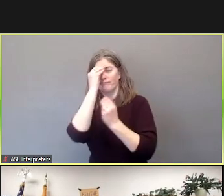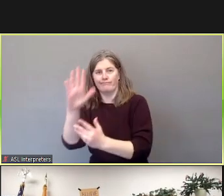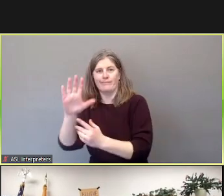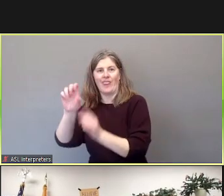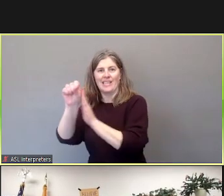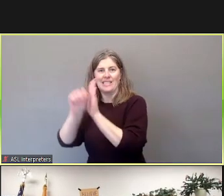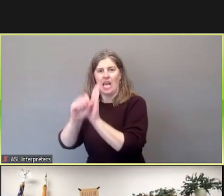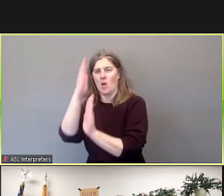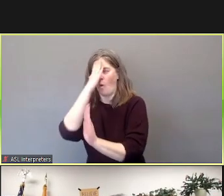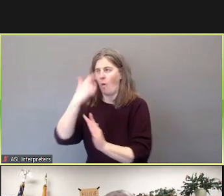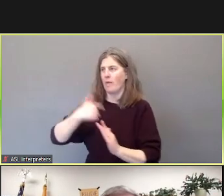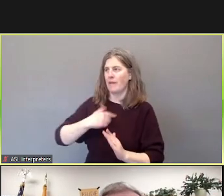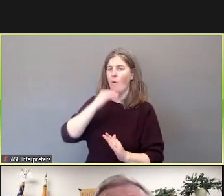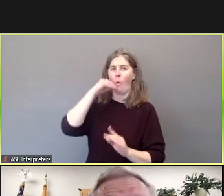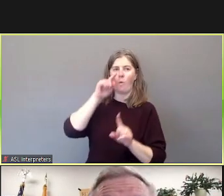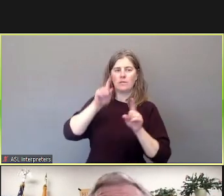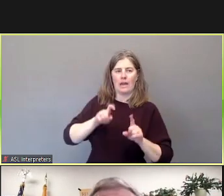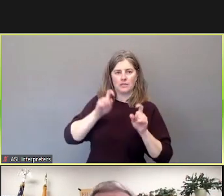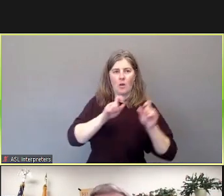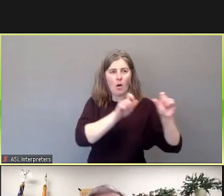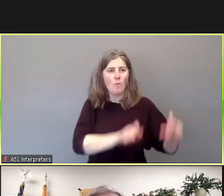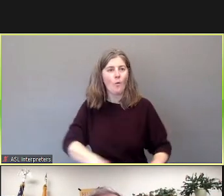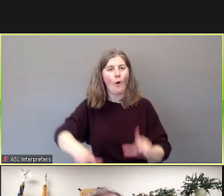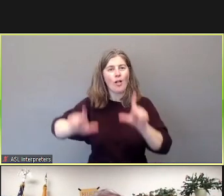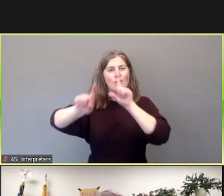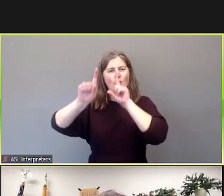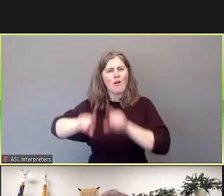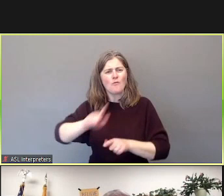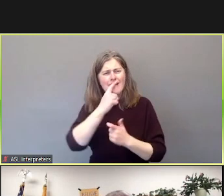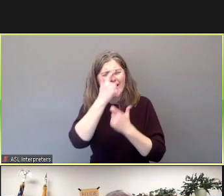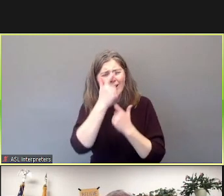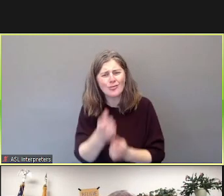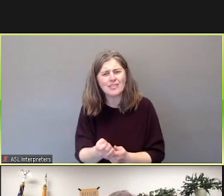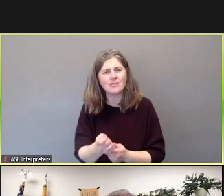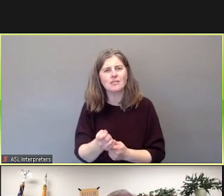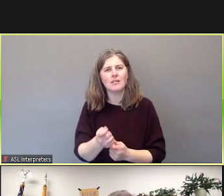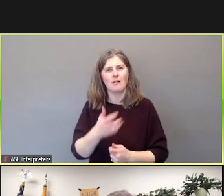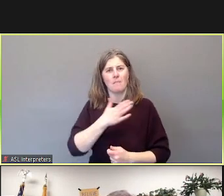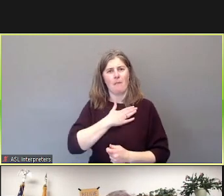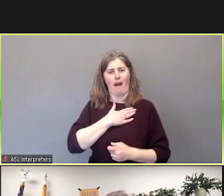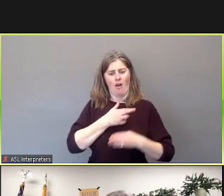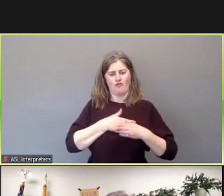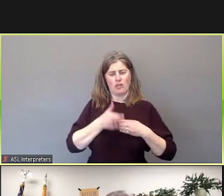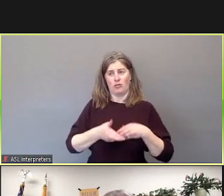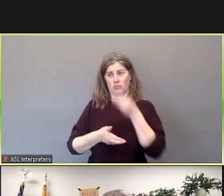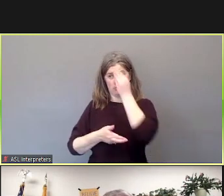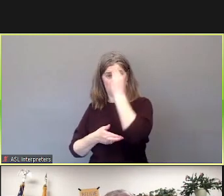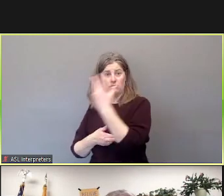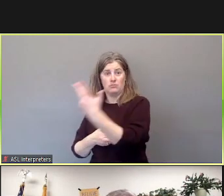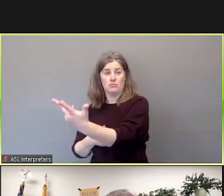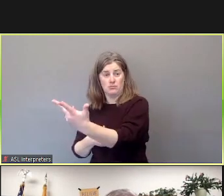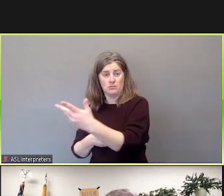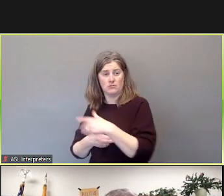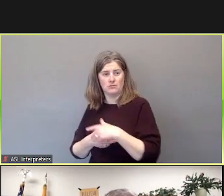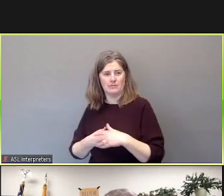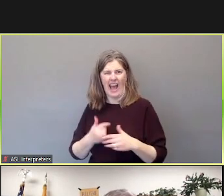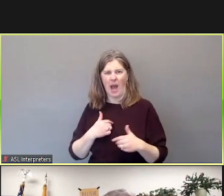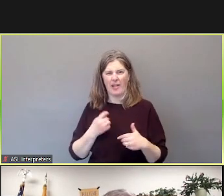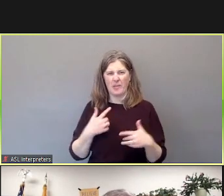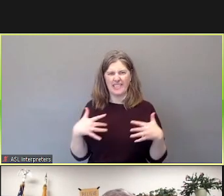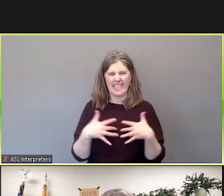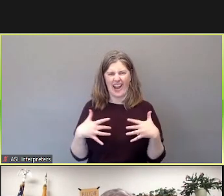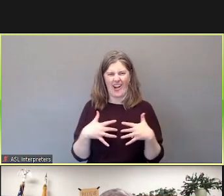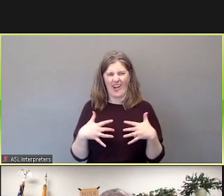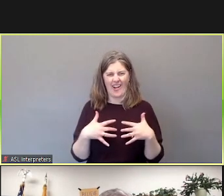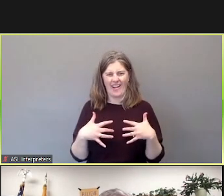you to a report. And it's kind of interesting. You report your test results, and I'm chicken to do this because I